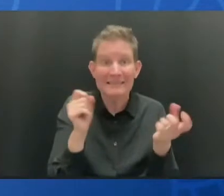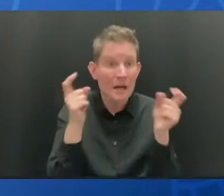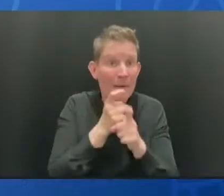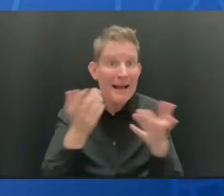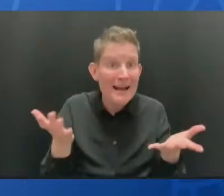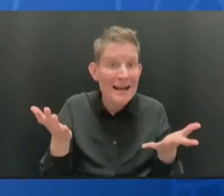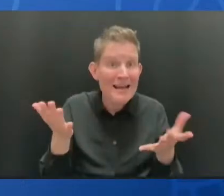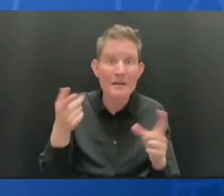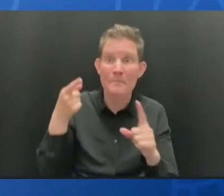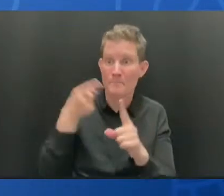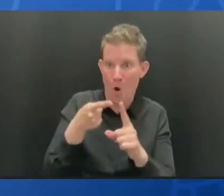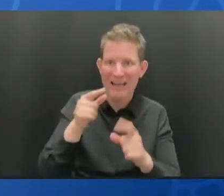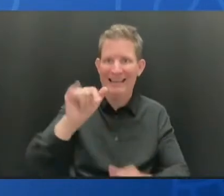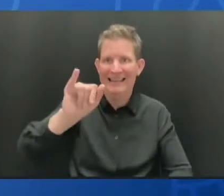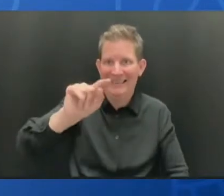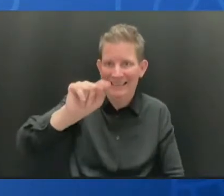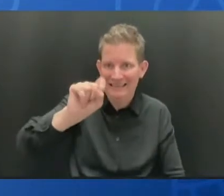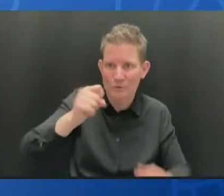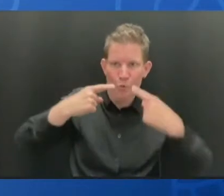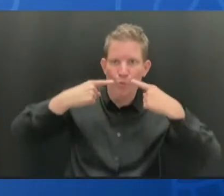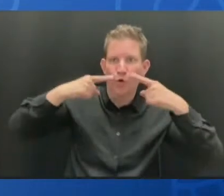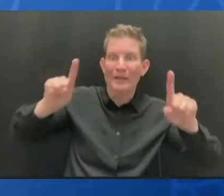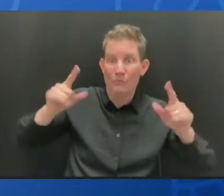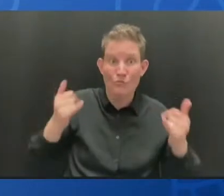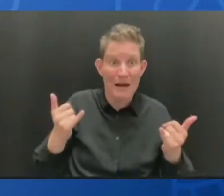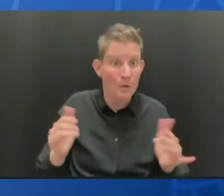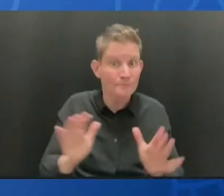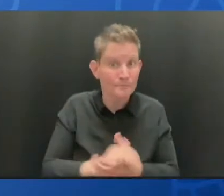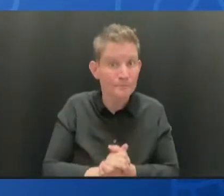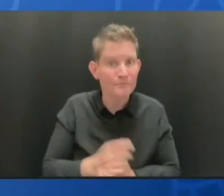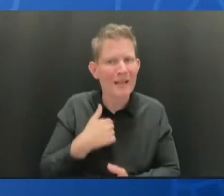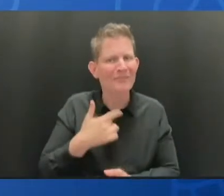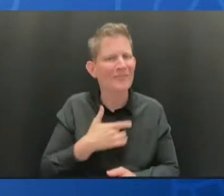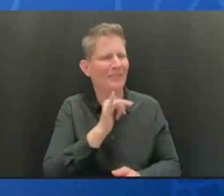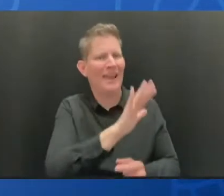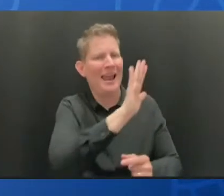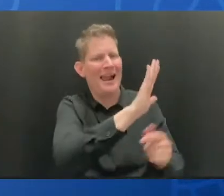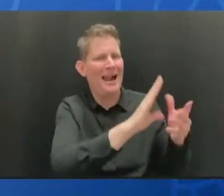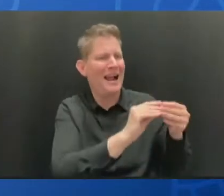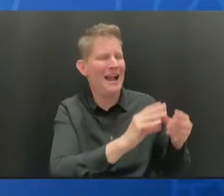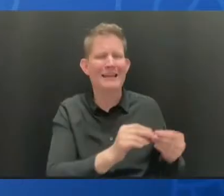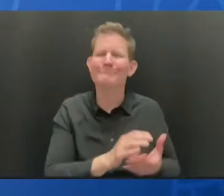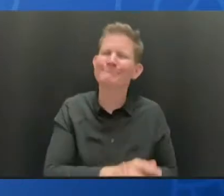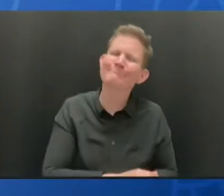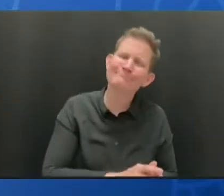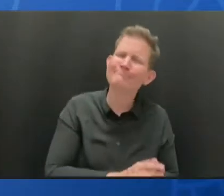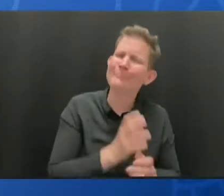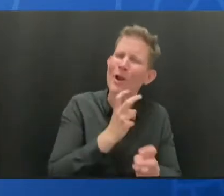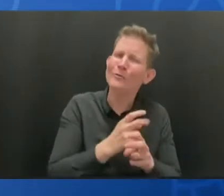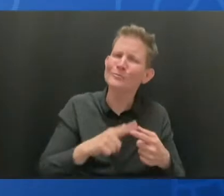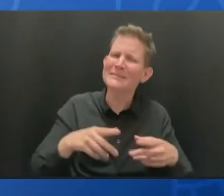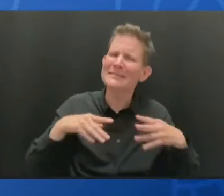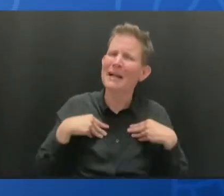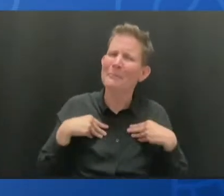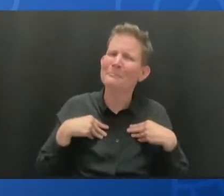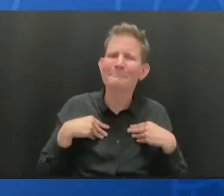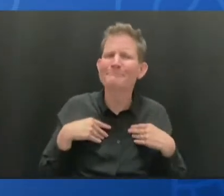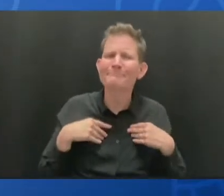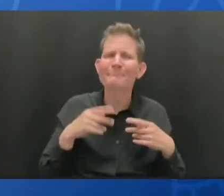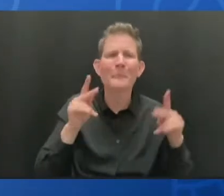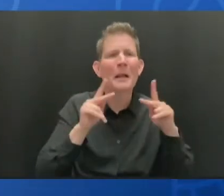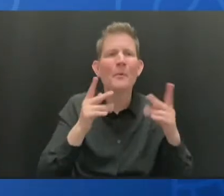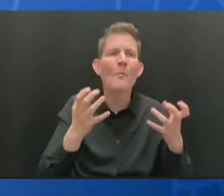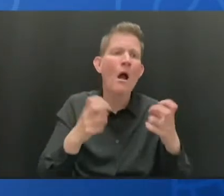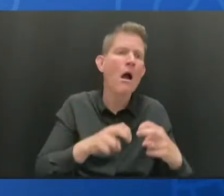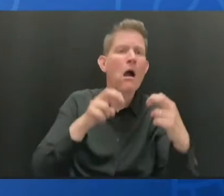find it difficult that there are people who would go on television shows to complain about a process that